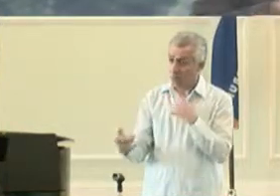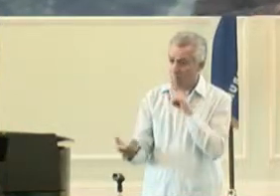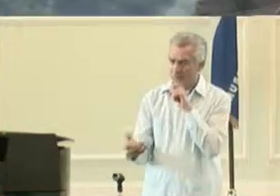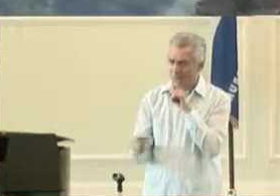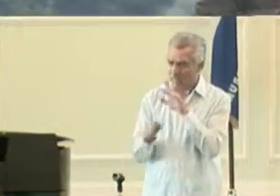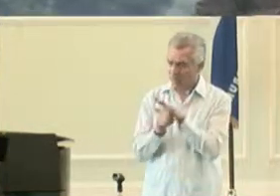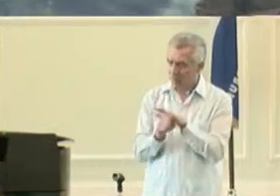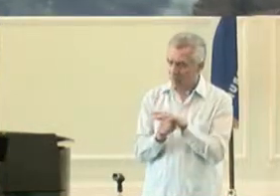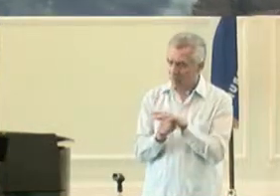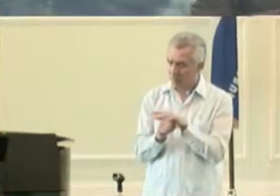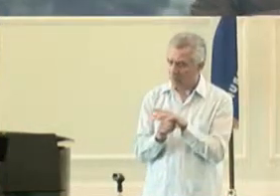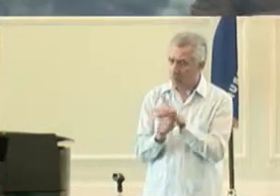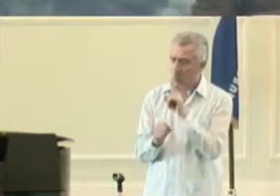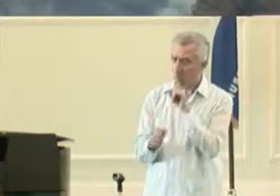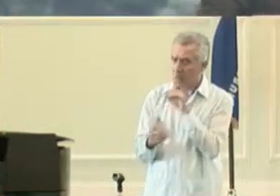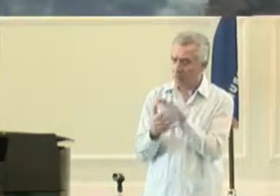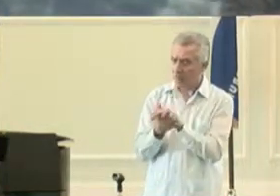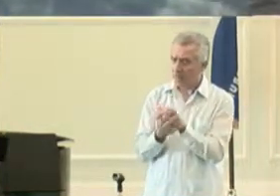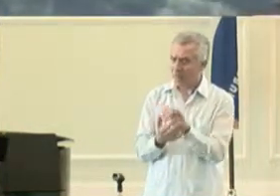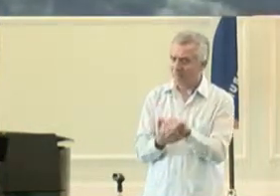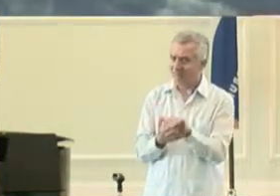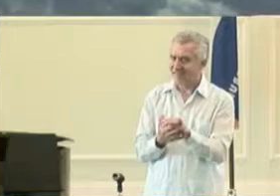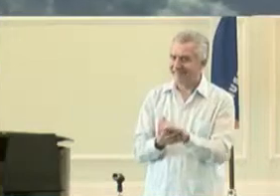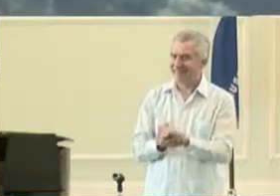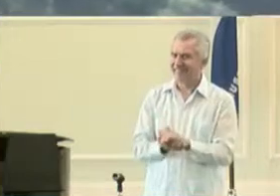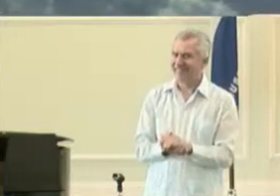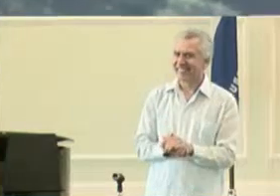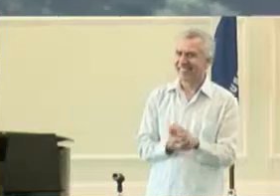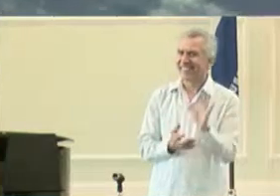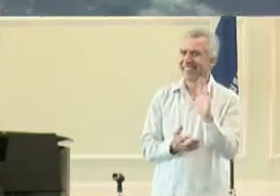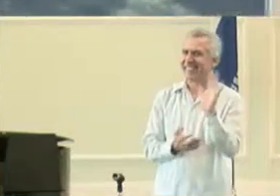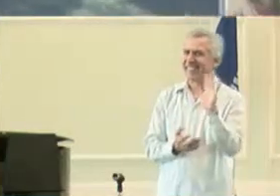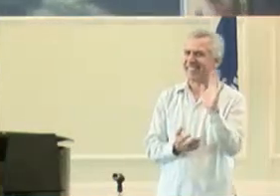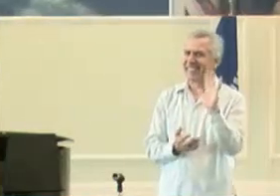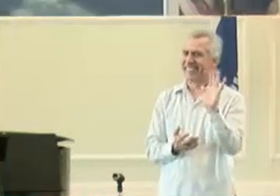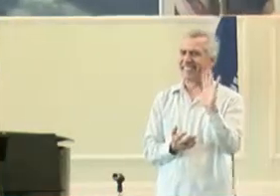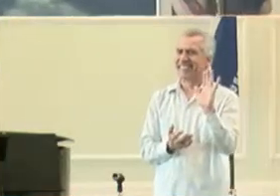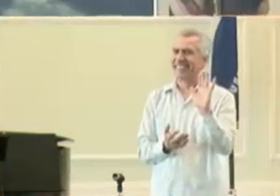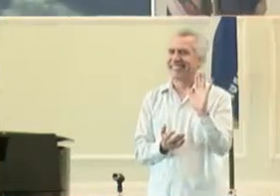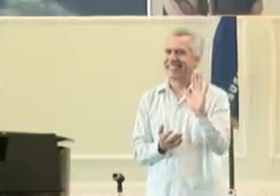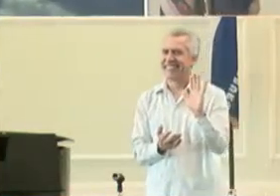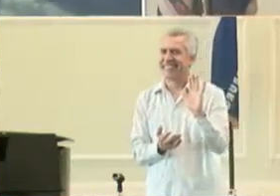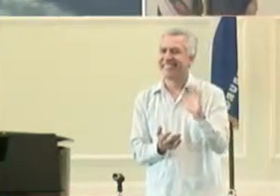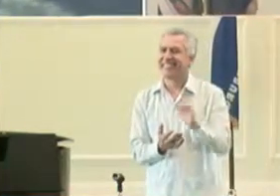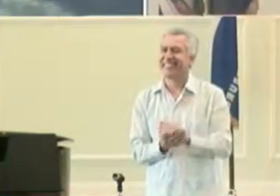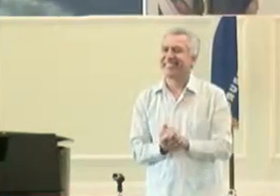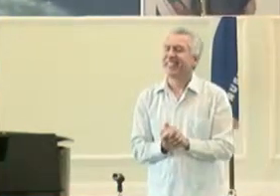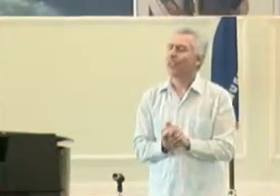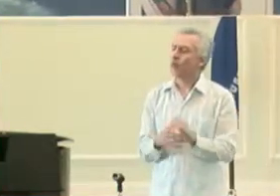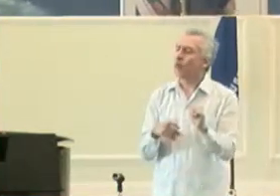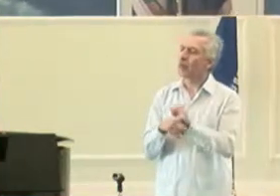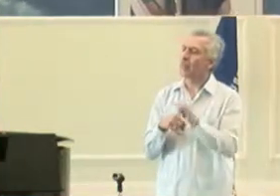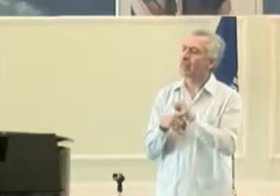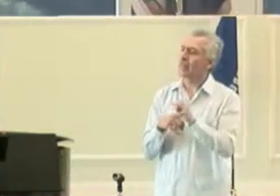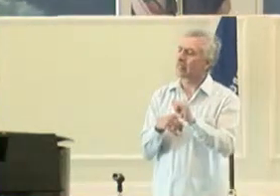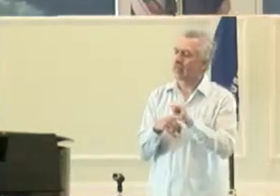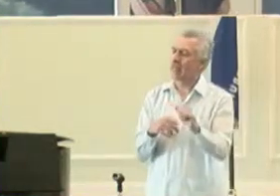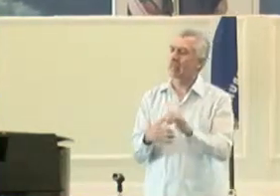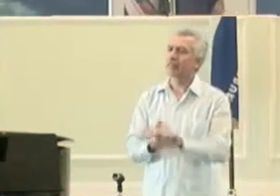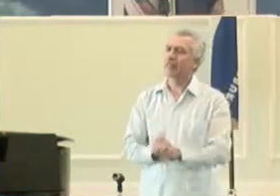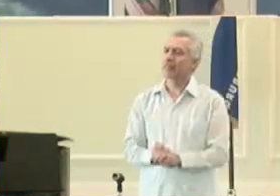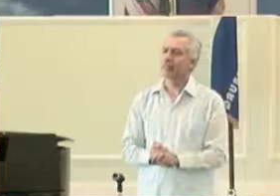that? Not only do we believe that, do we practice that? Is